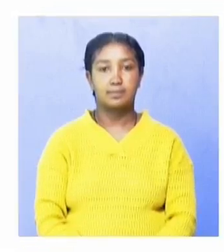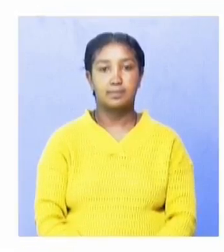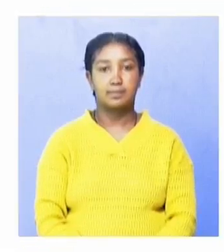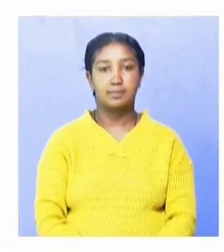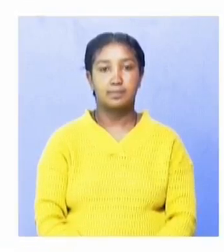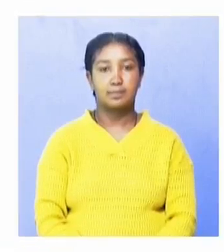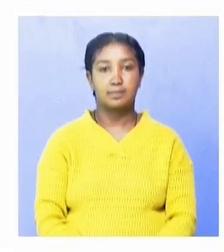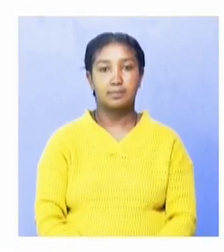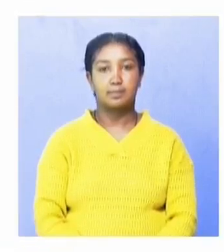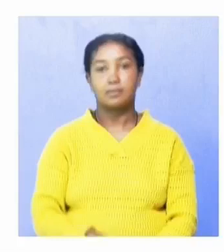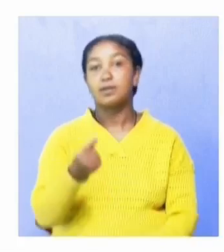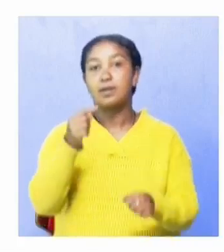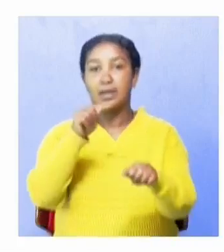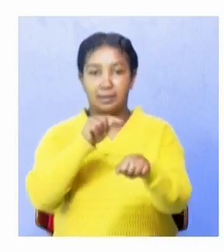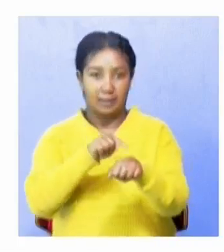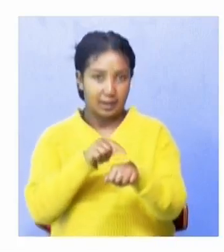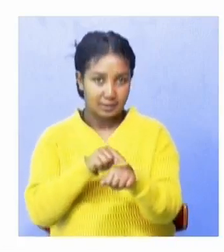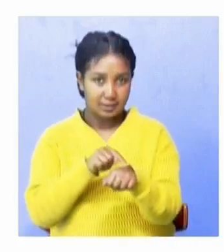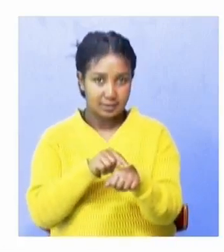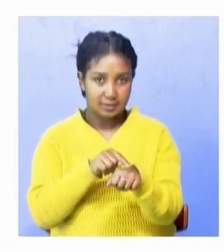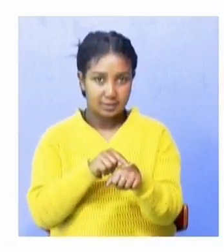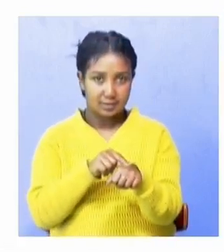The tense